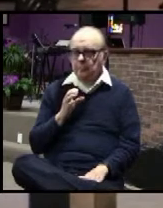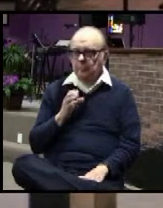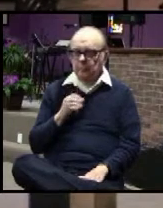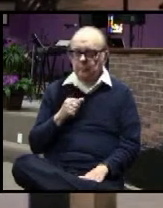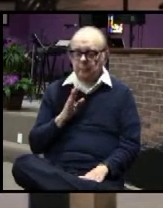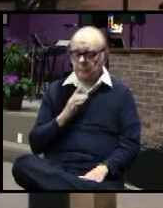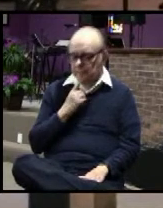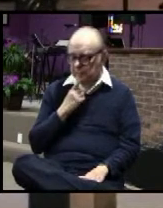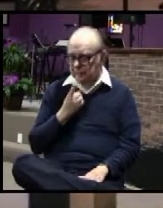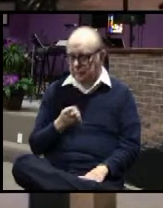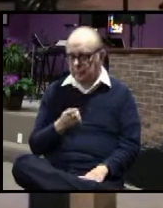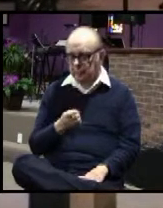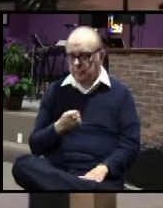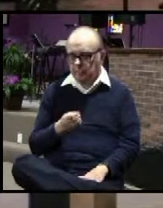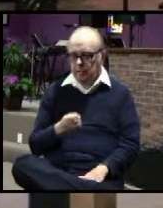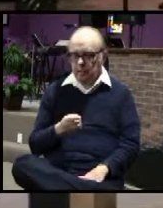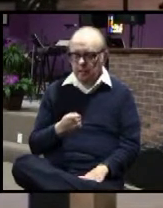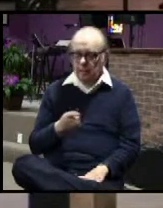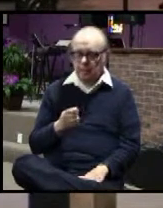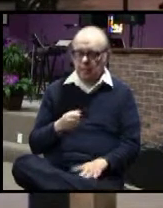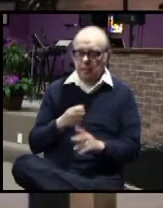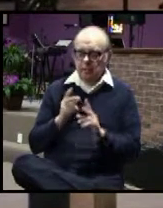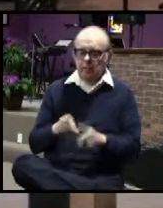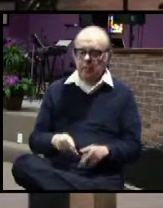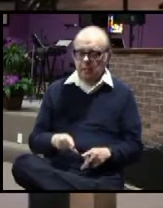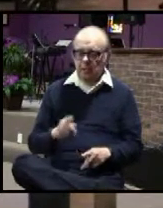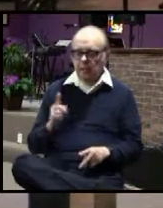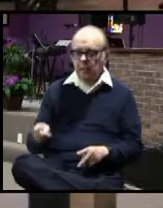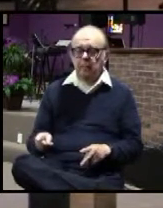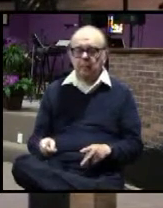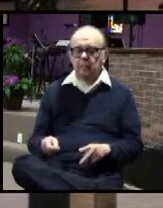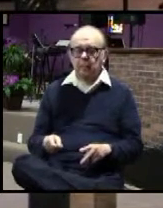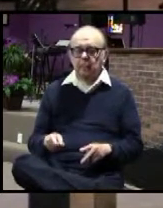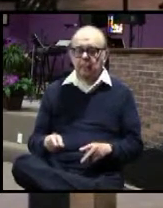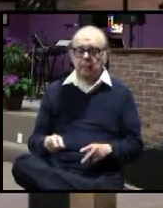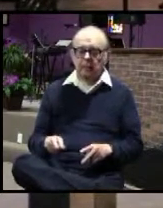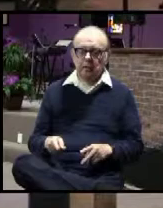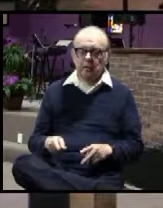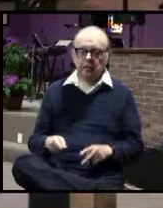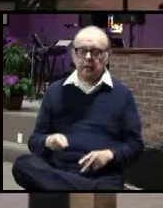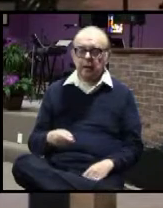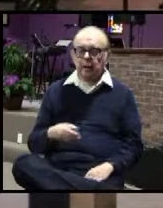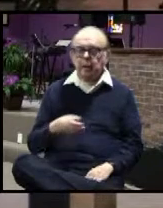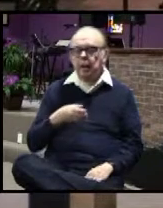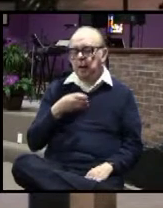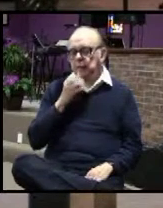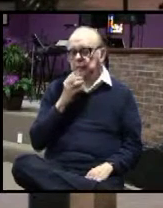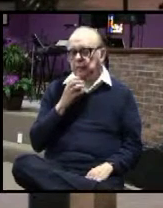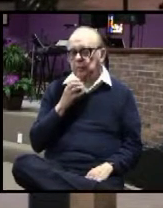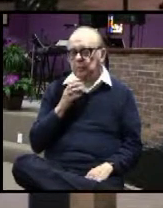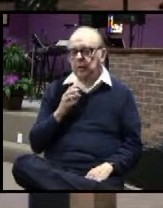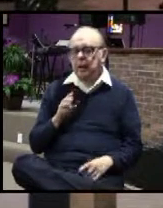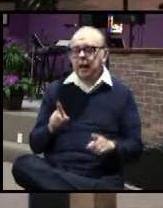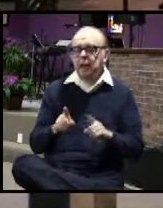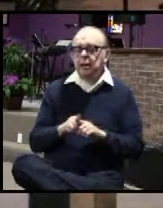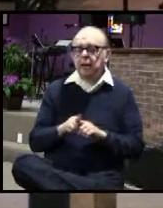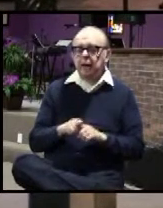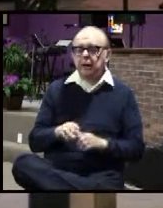God told him this. He says, Gideon, every man who gets down and laps water on all fours like a dog, send him home.